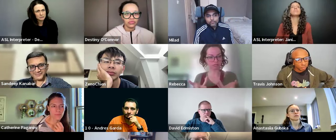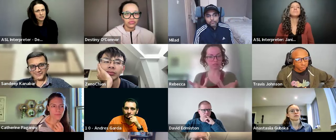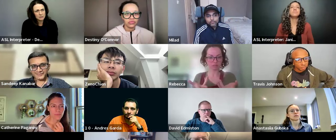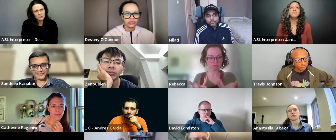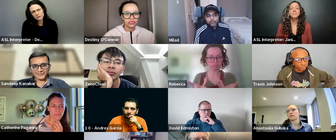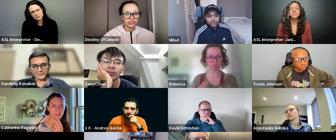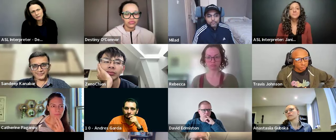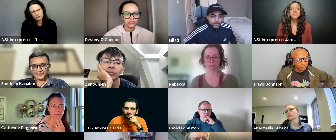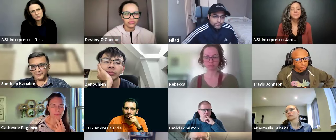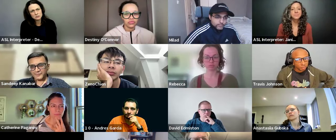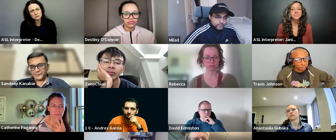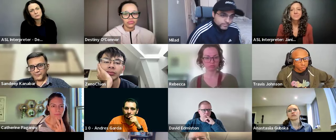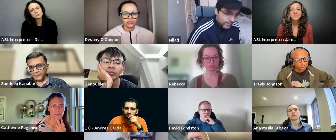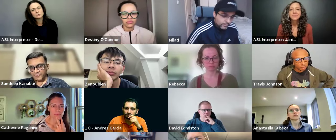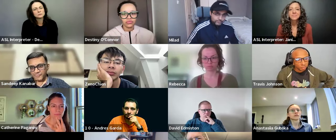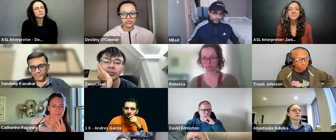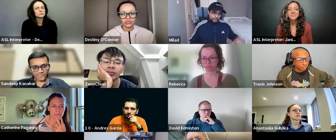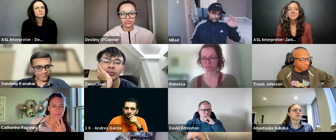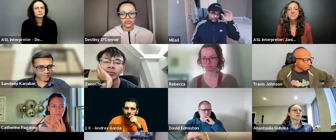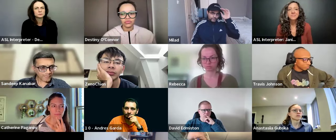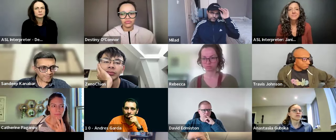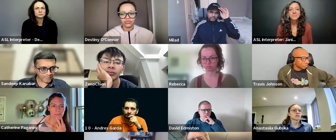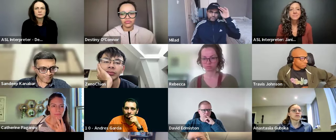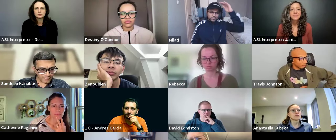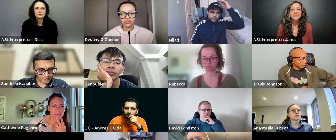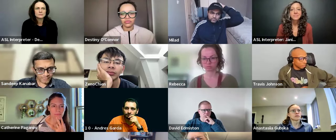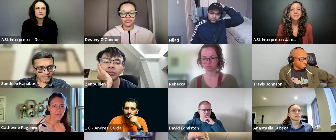like at these conferences.